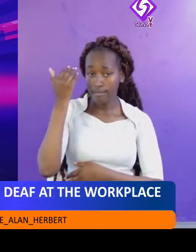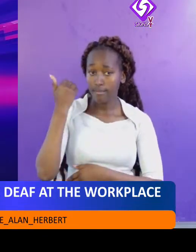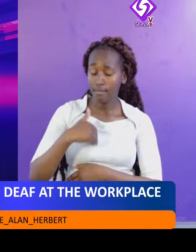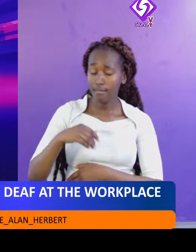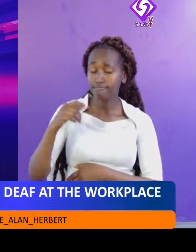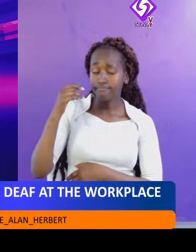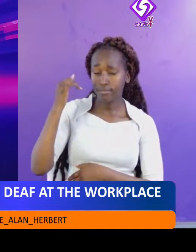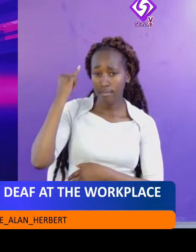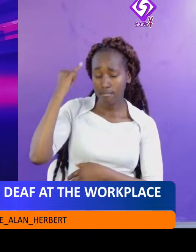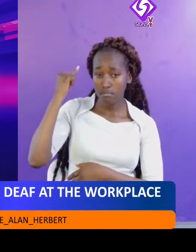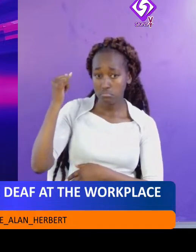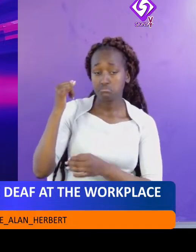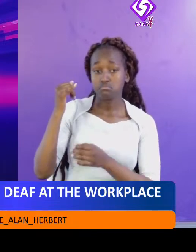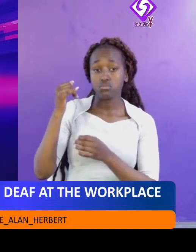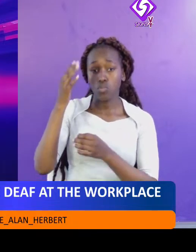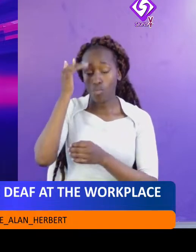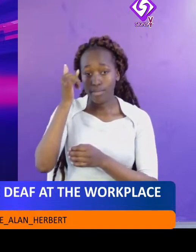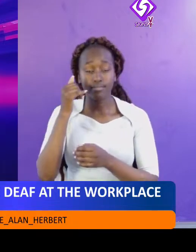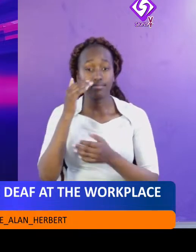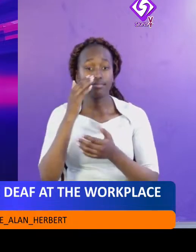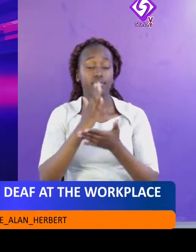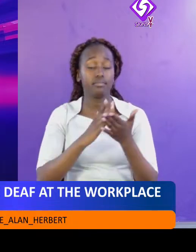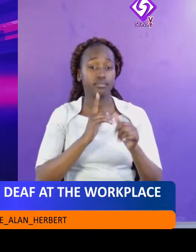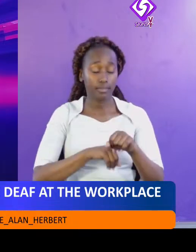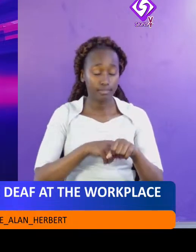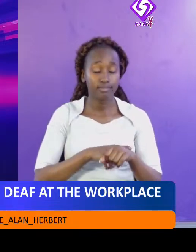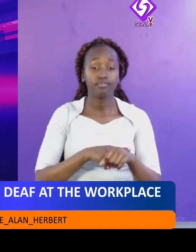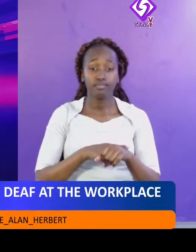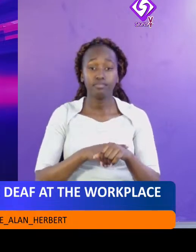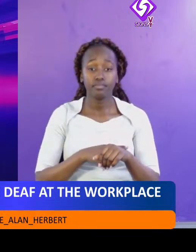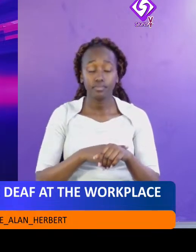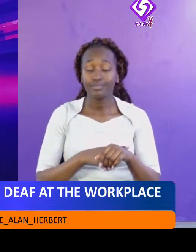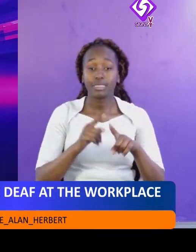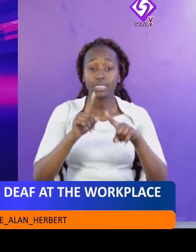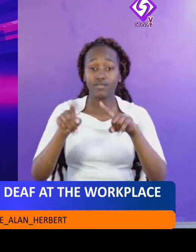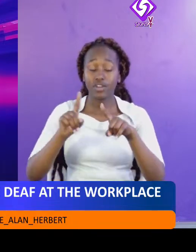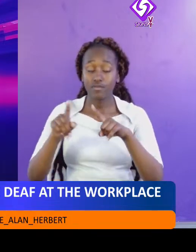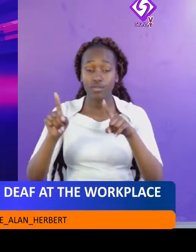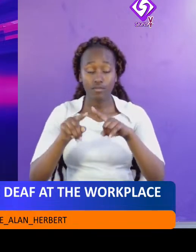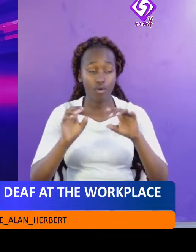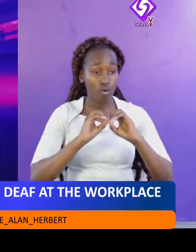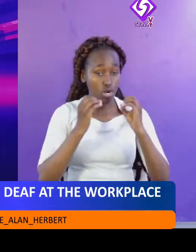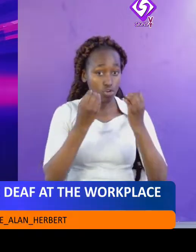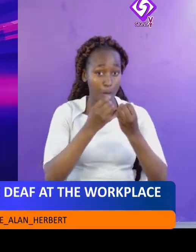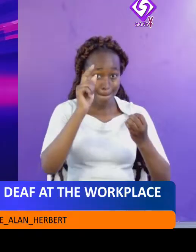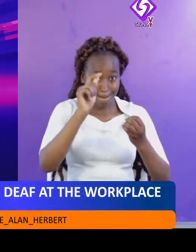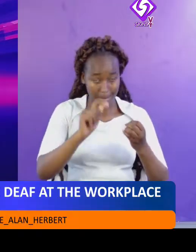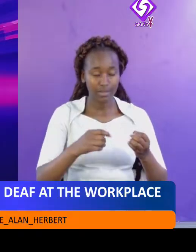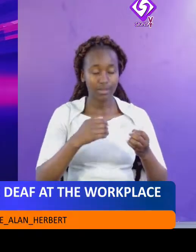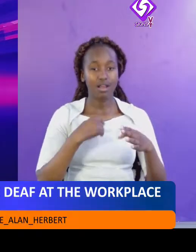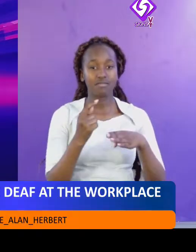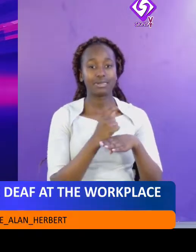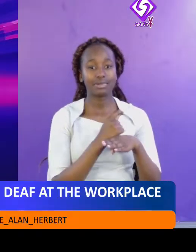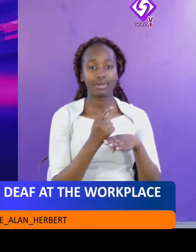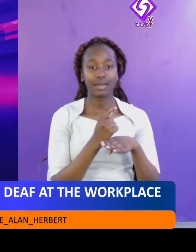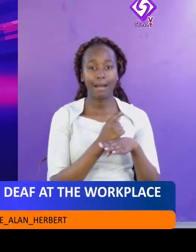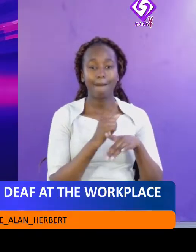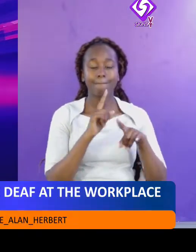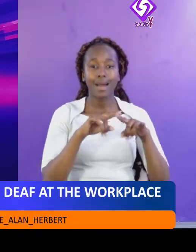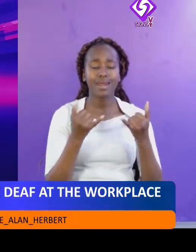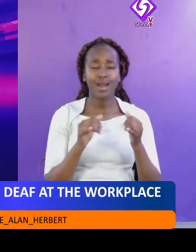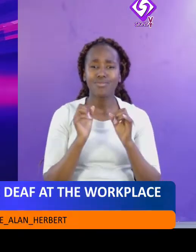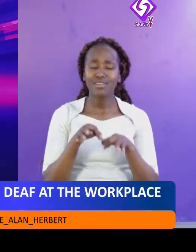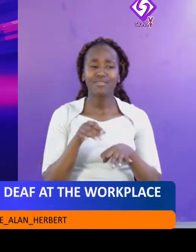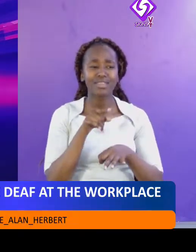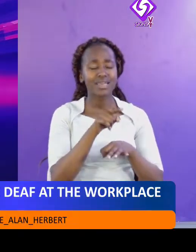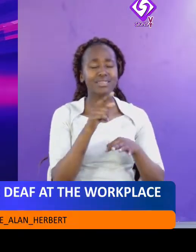if because most of these trainings are mandatory for organizations, but if then they aren't sign language interpreters for deaf persons